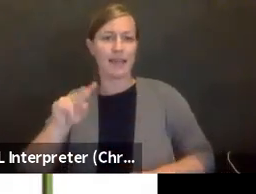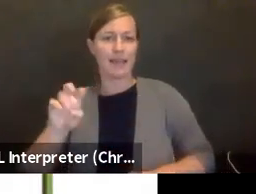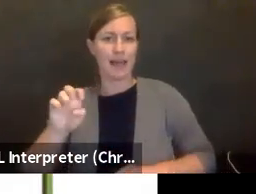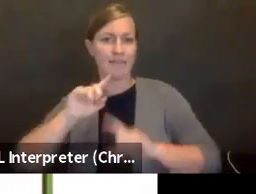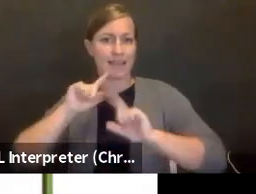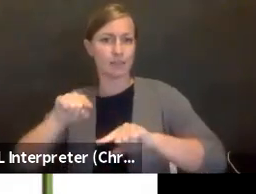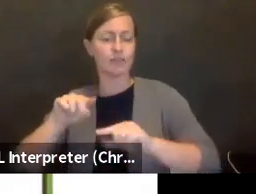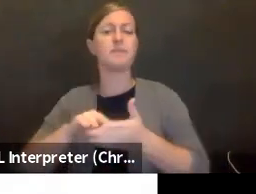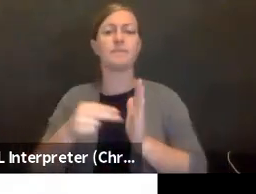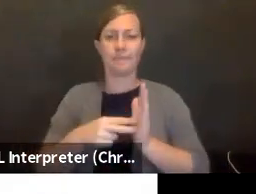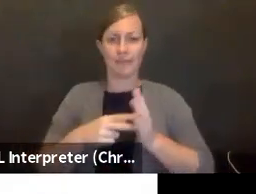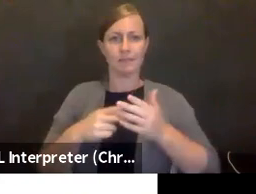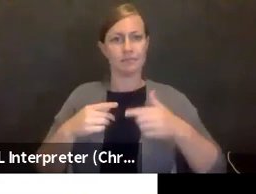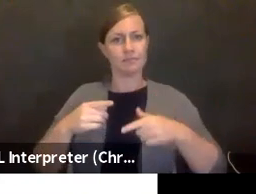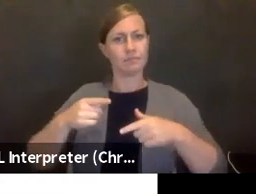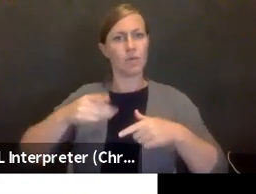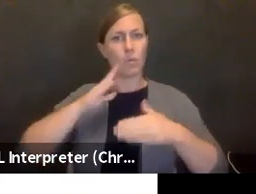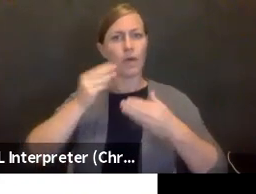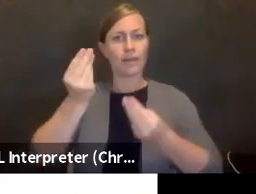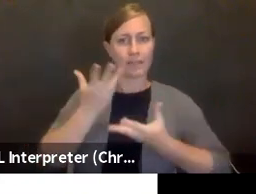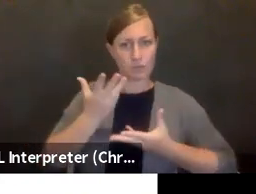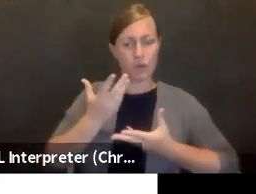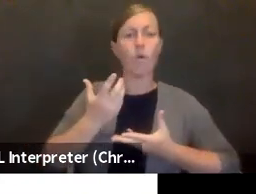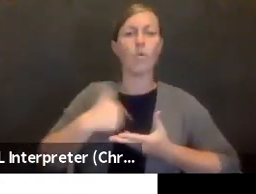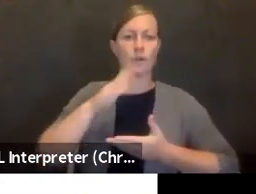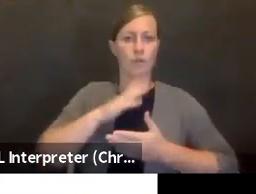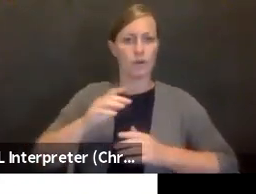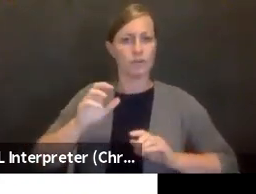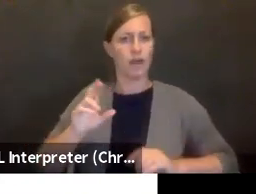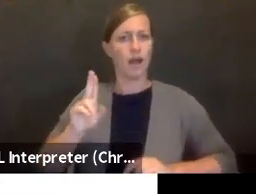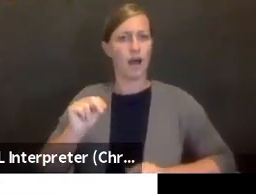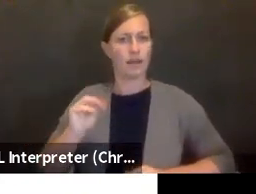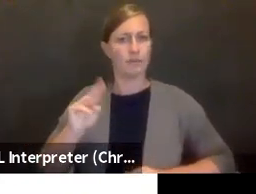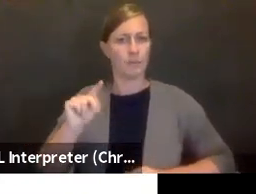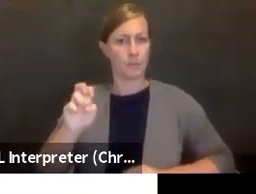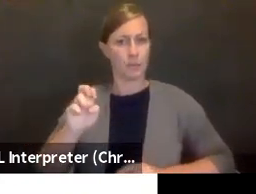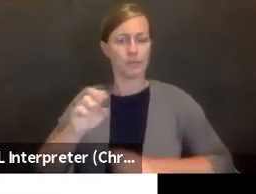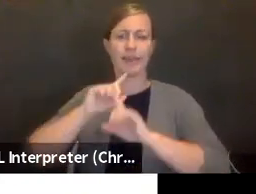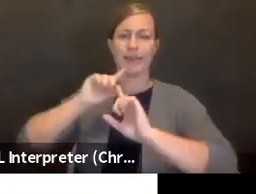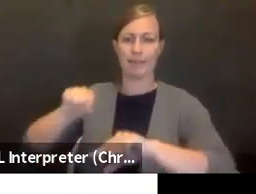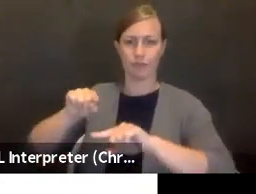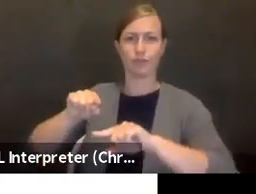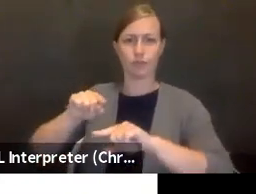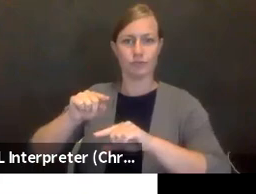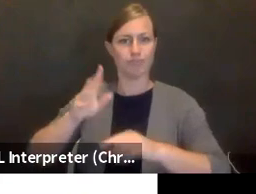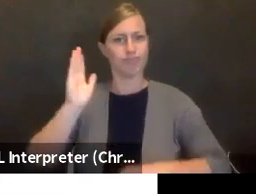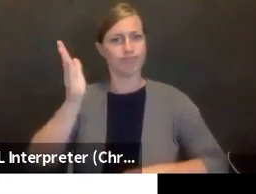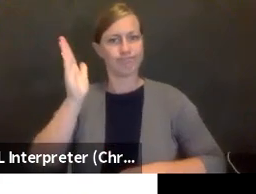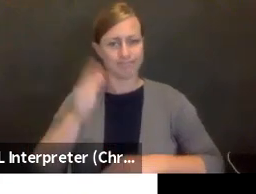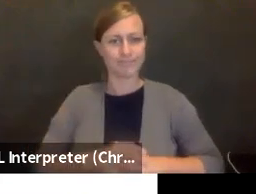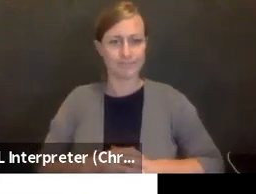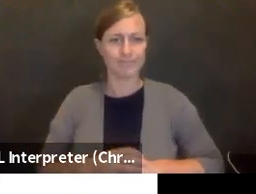marked live answering, that means they're going to let us know and we will unmute and ask the question and try to answer it live with you.